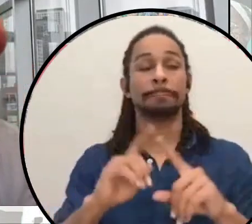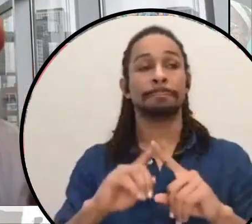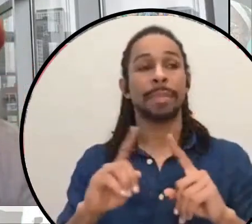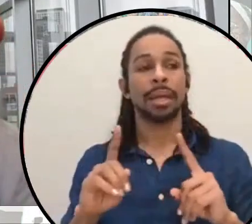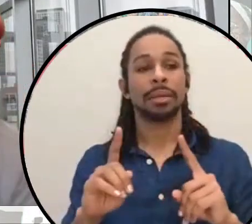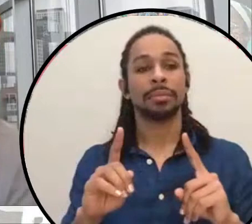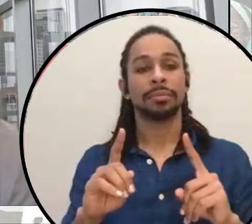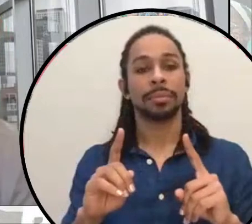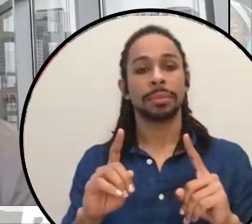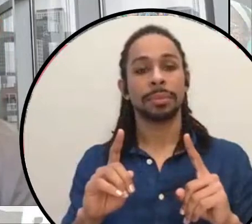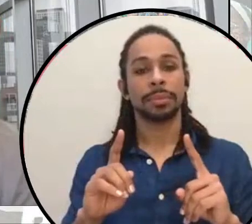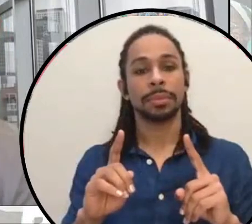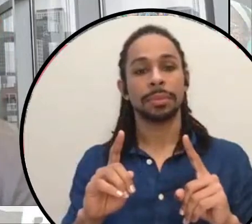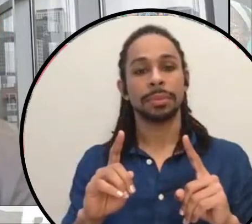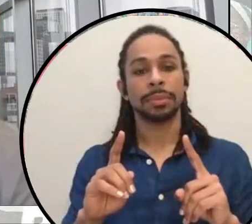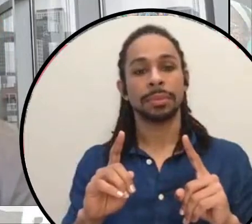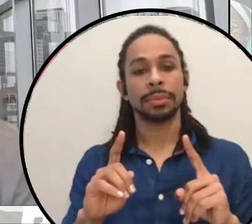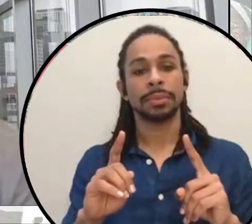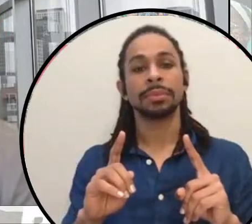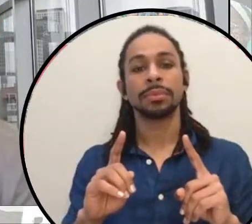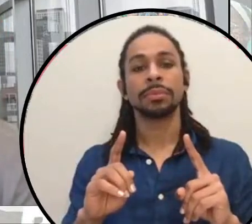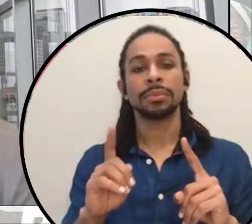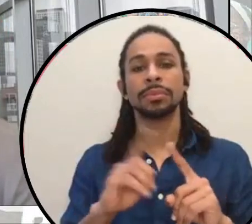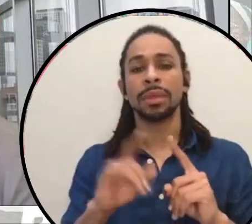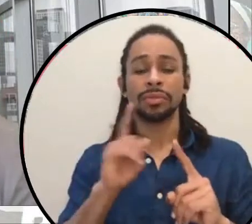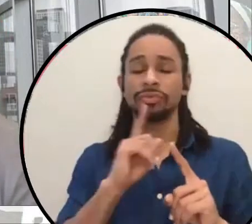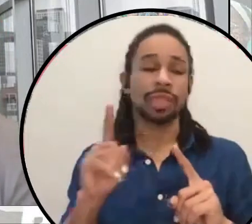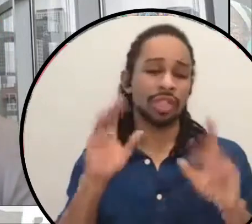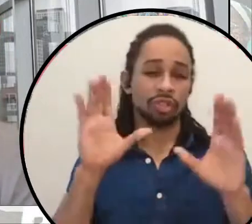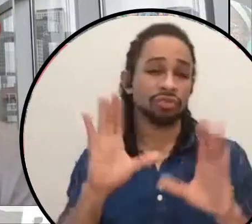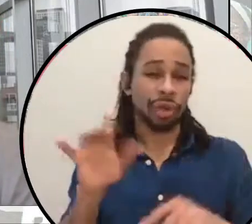I'm sorry, I had a thread and I lost my thread. That's such a great question. Um,